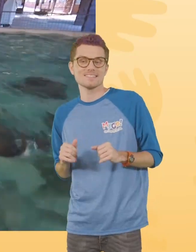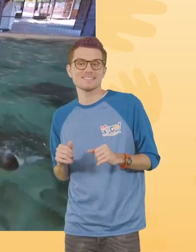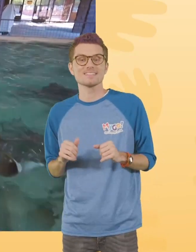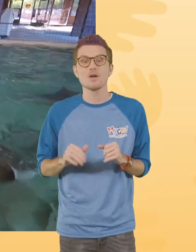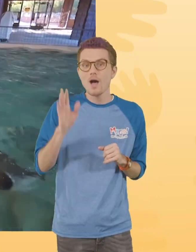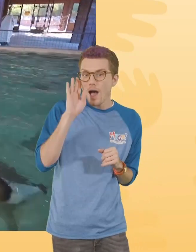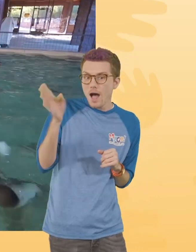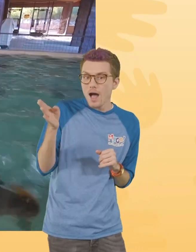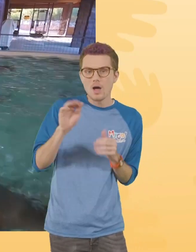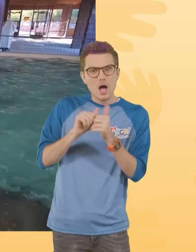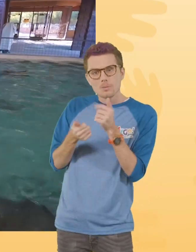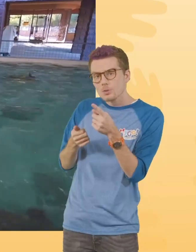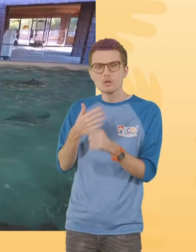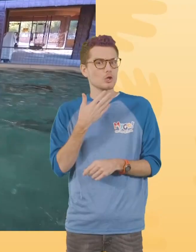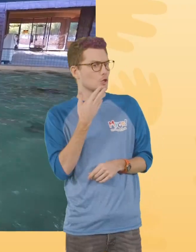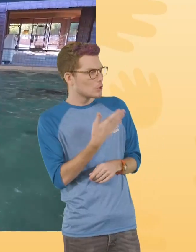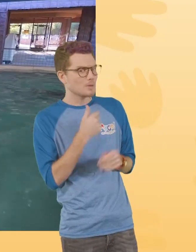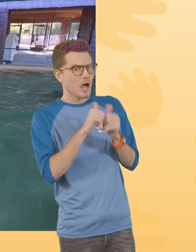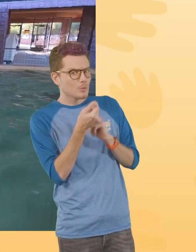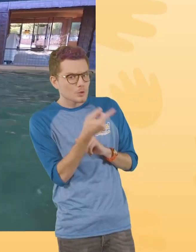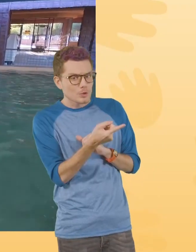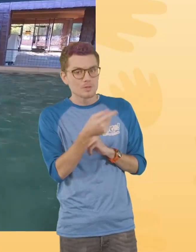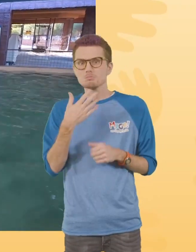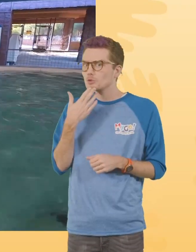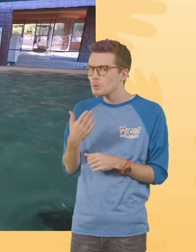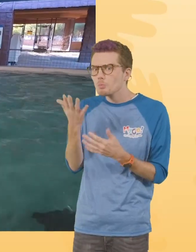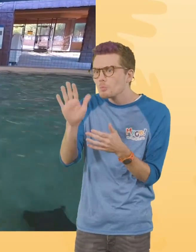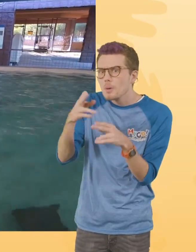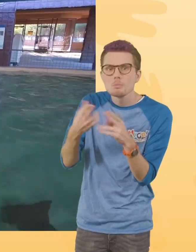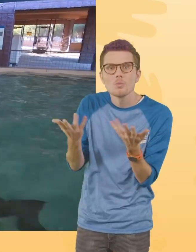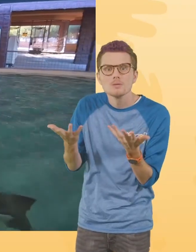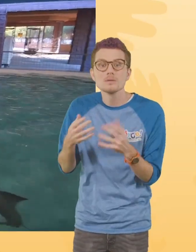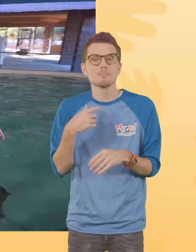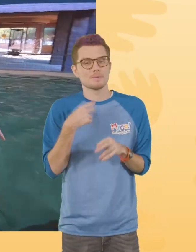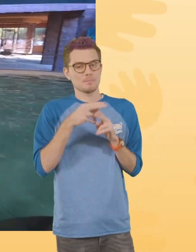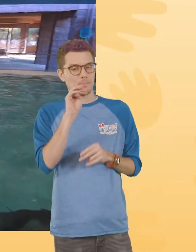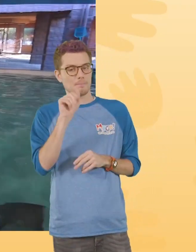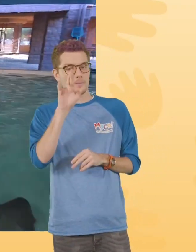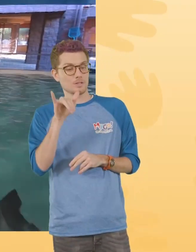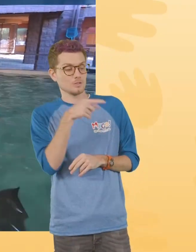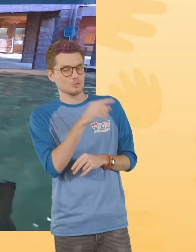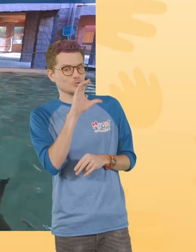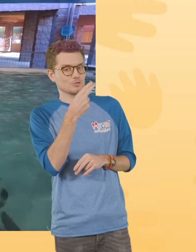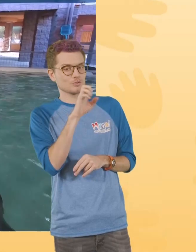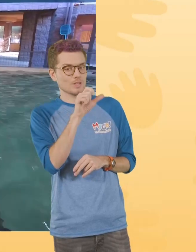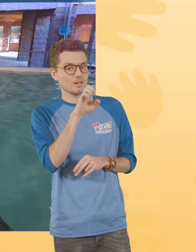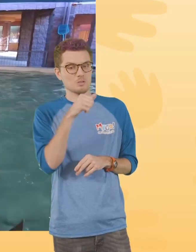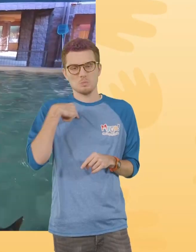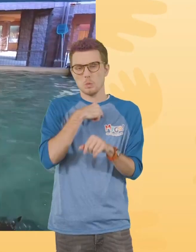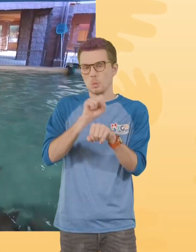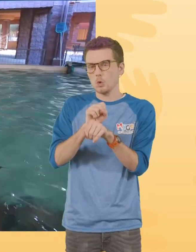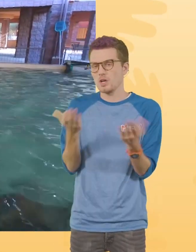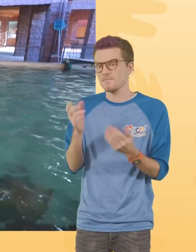Okay. Hi. How are you? Good. How are you? Good. What's your name? My name is Mary and this is Kelsey. We work here at the Phoenix Zoo.